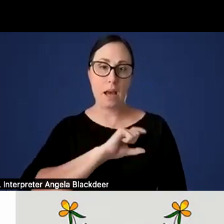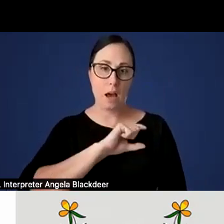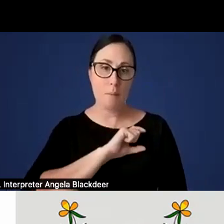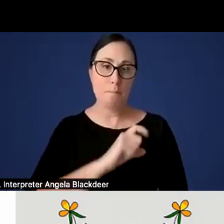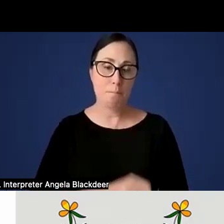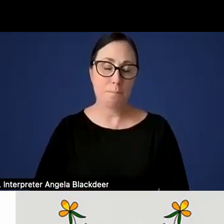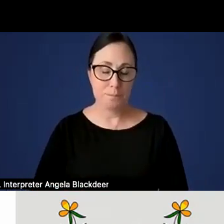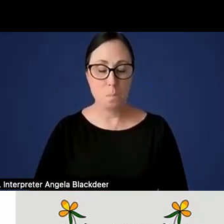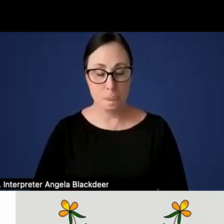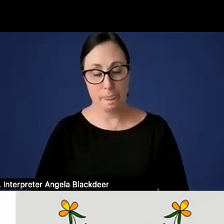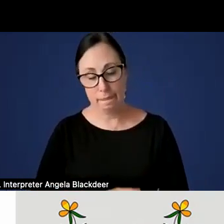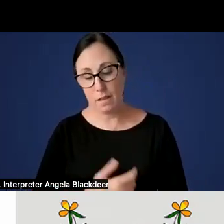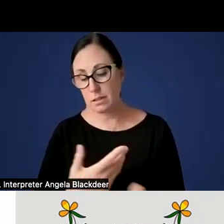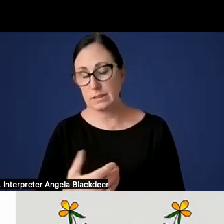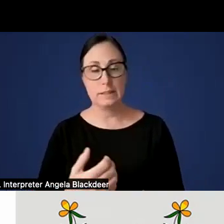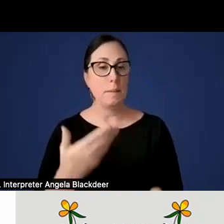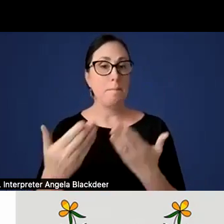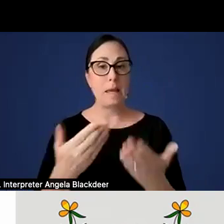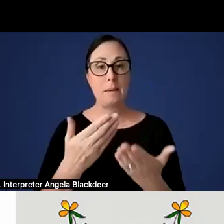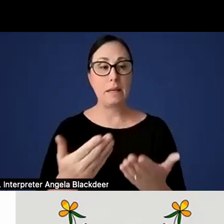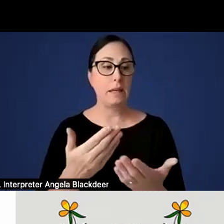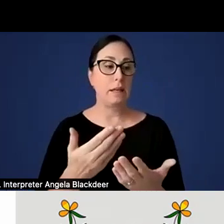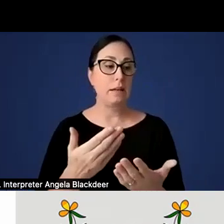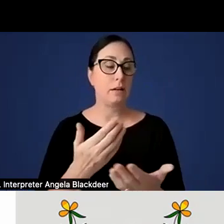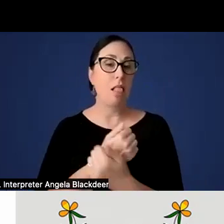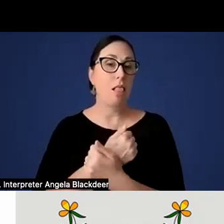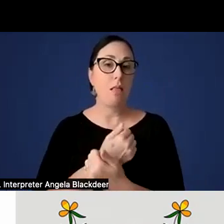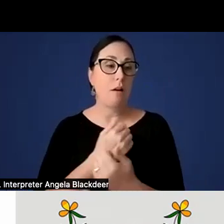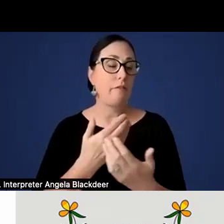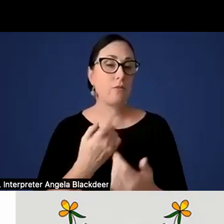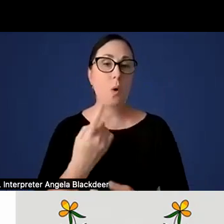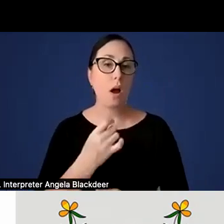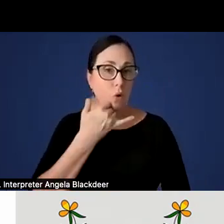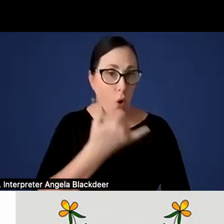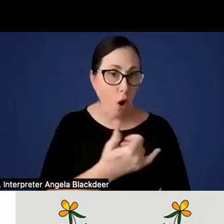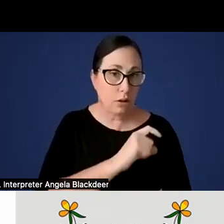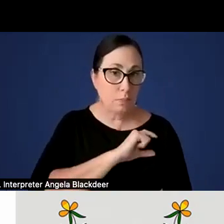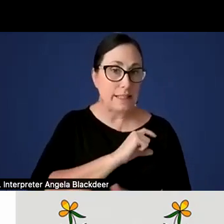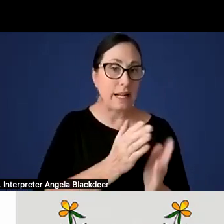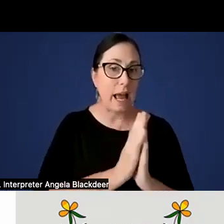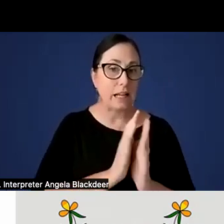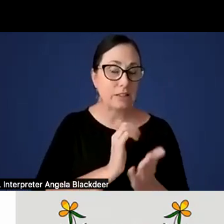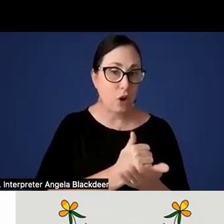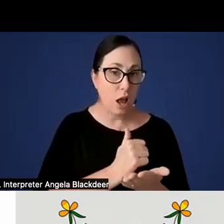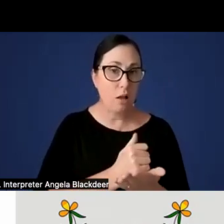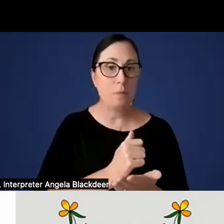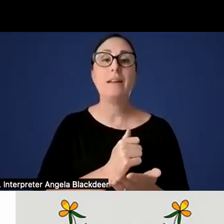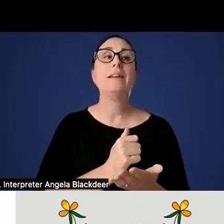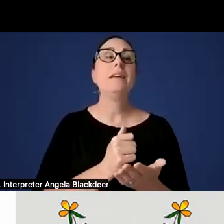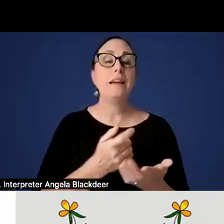on themselves, whether a loved one called, or someone who was just a bystander, asked for help, it ultimately ended in a